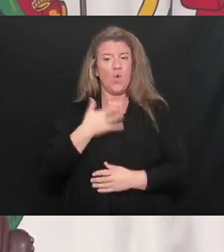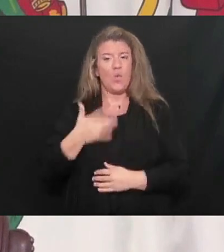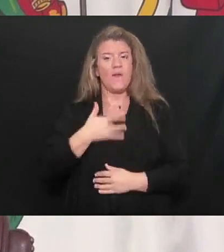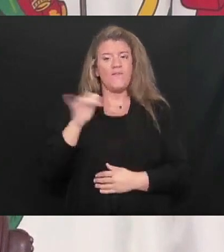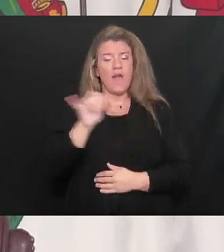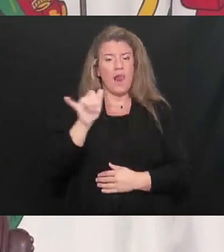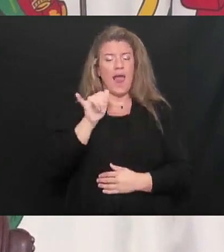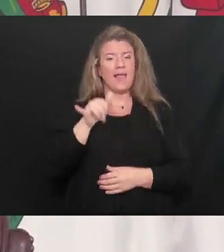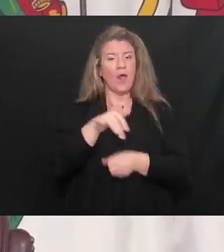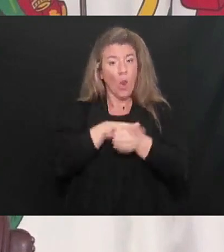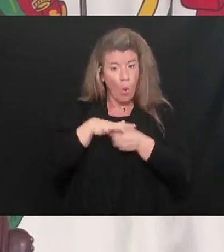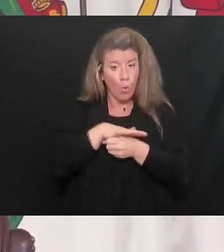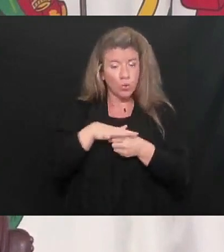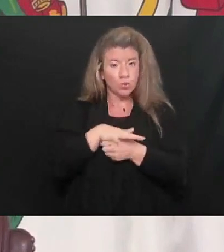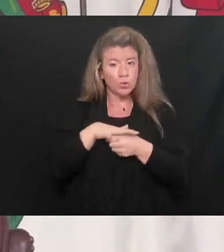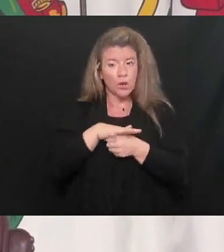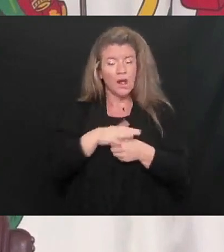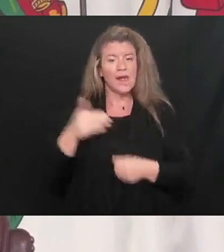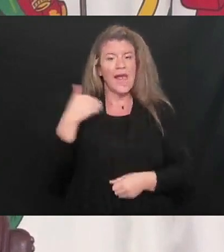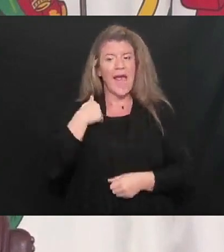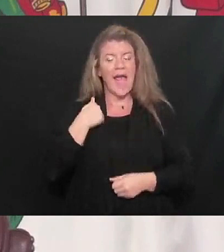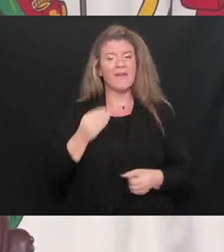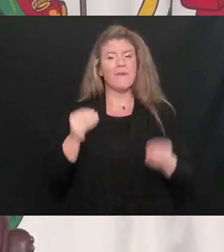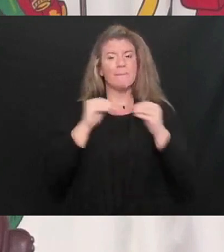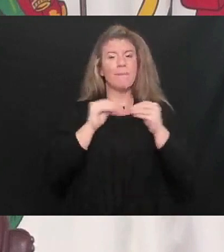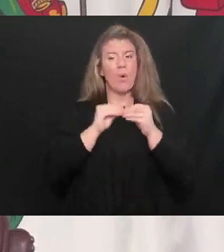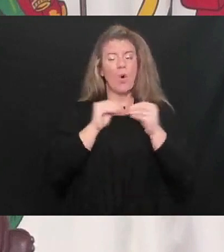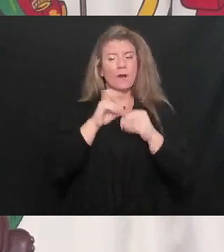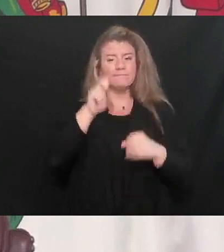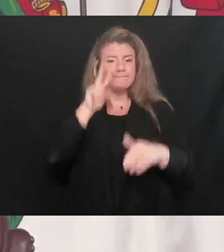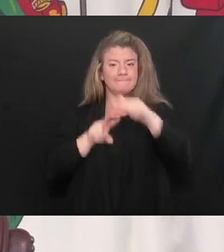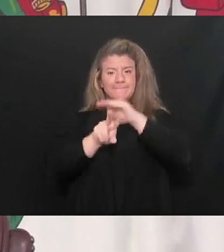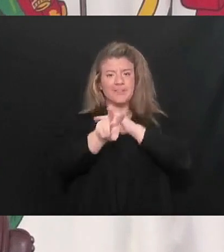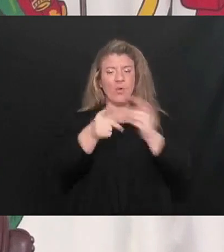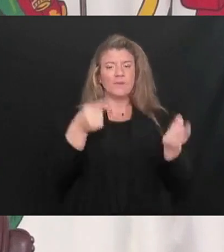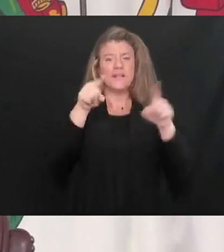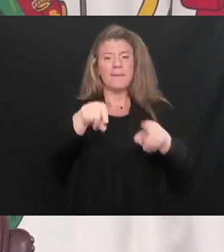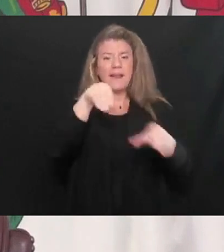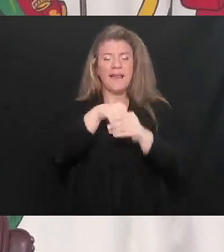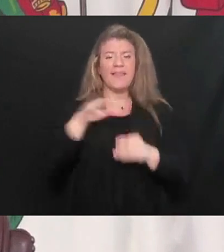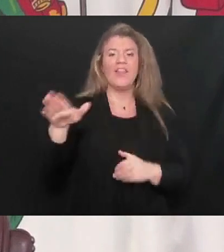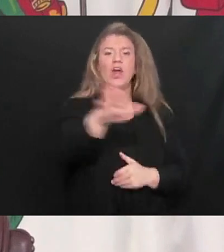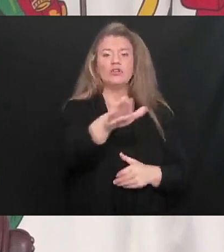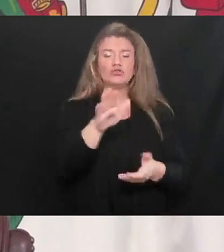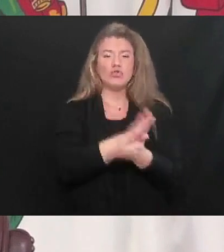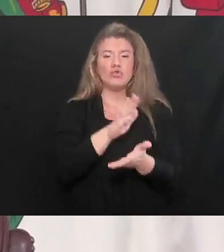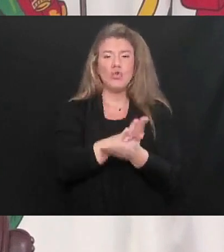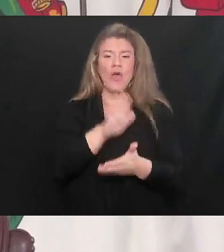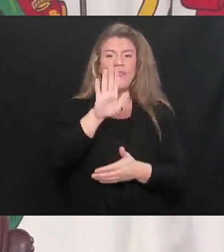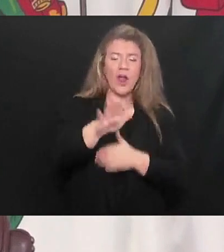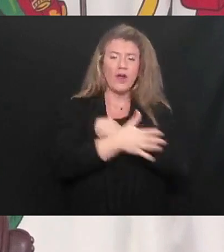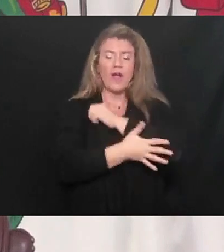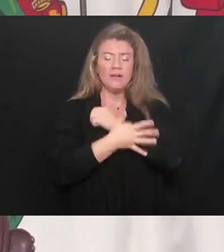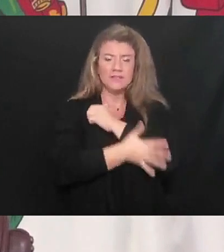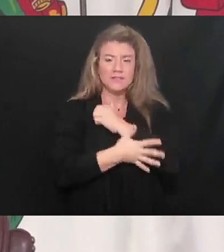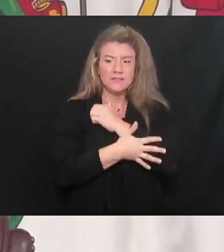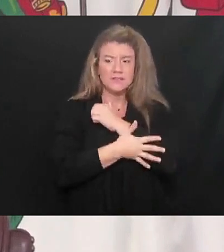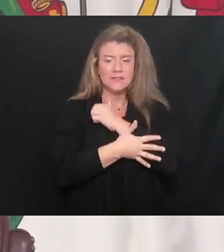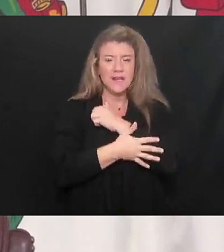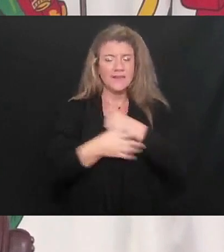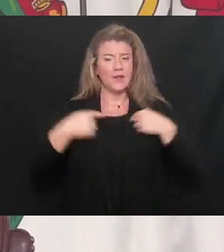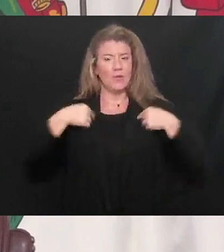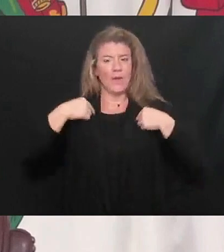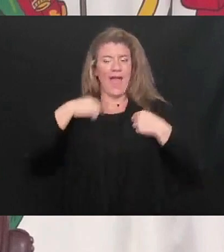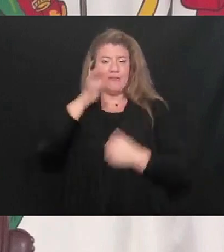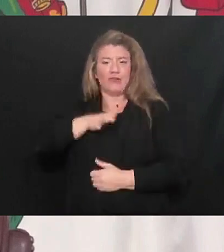the locals have a whole lot more insight to what's going on in their county than maybe we have